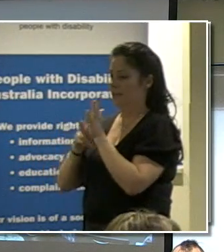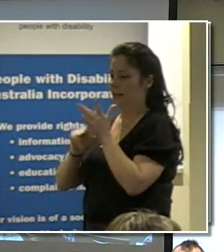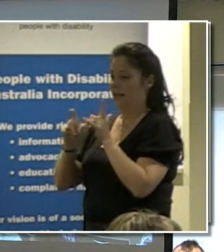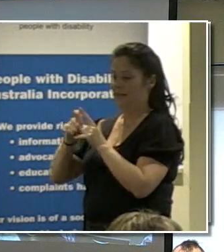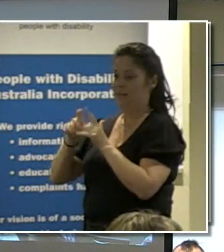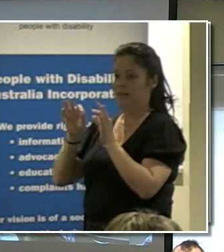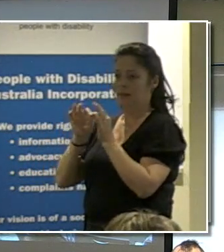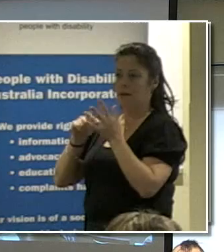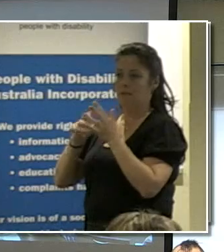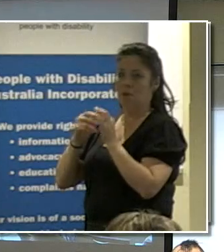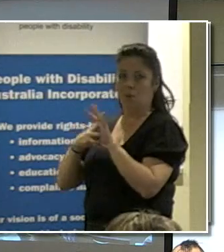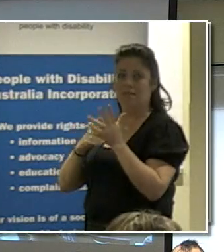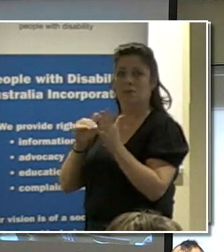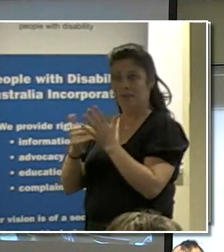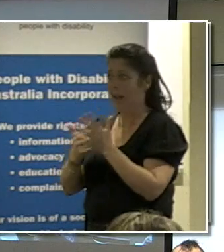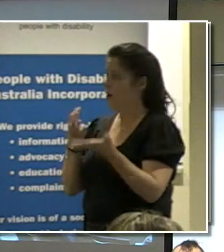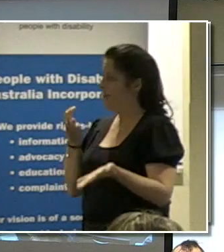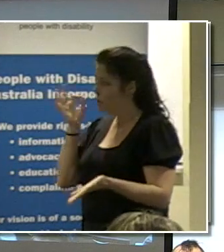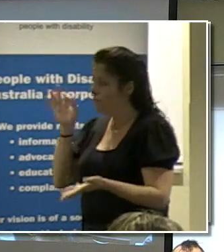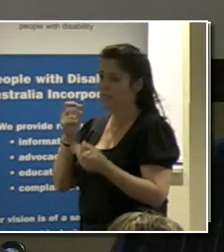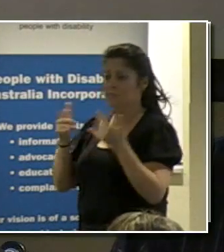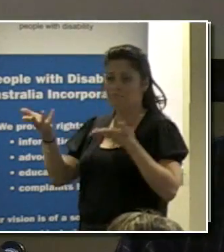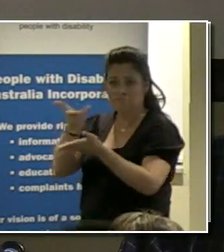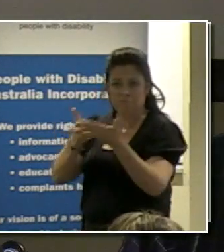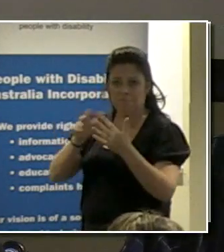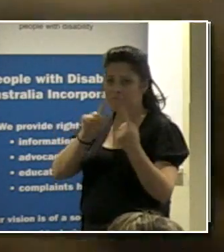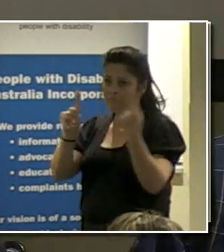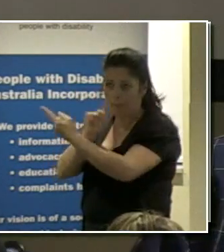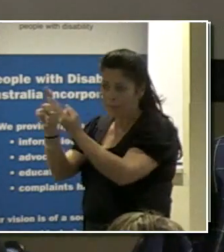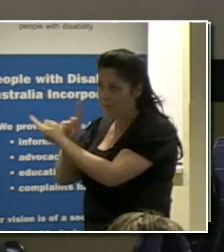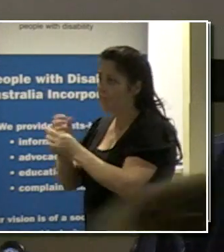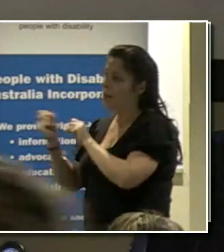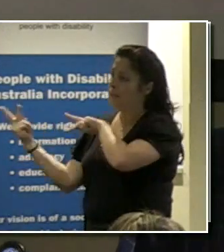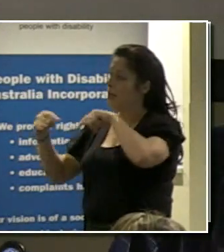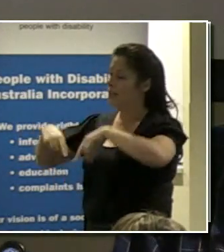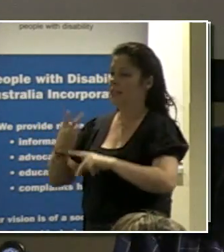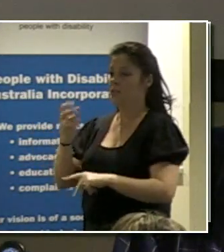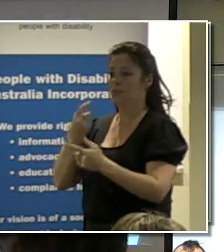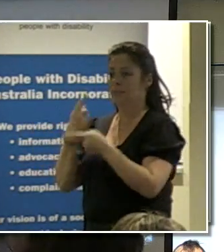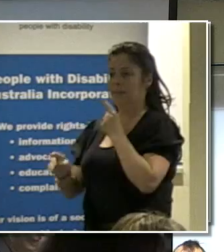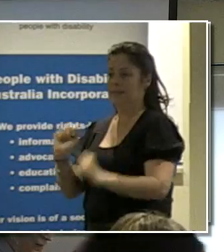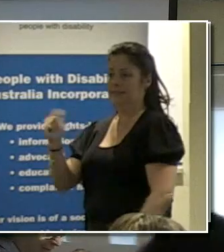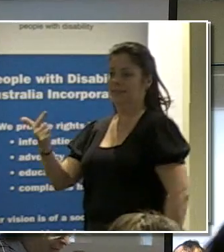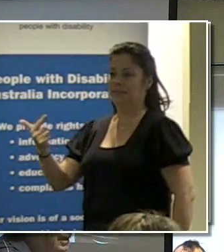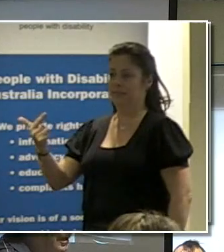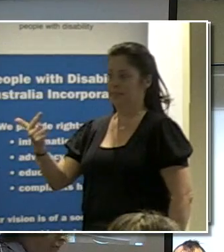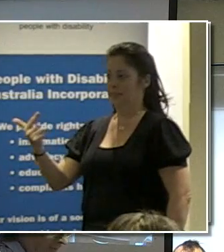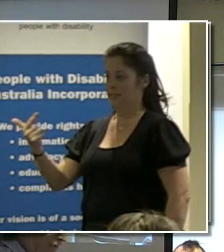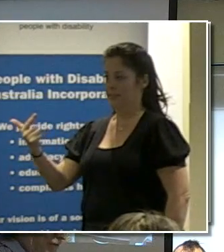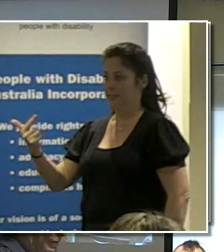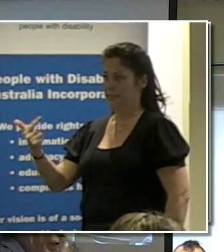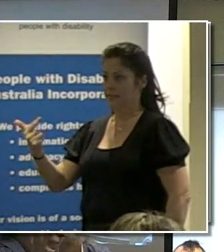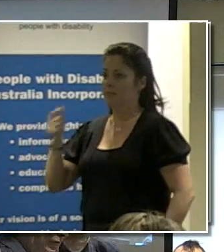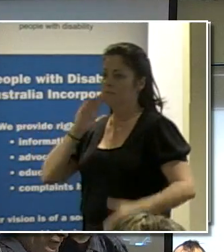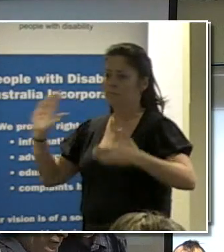please grab a coffee, mingle, and we'll meet back here at about 7:20. Thank you. I'll close the